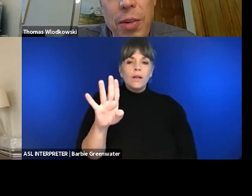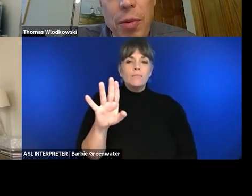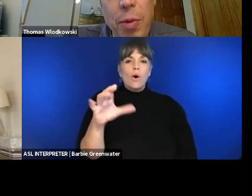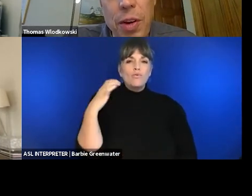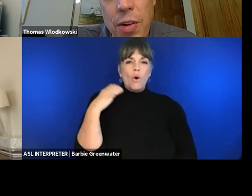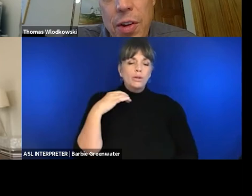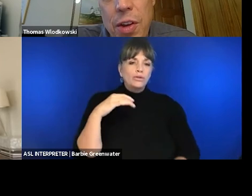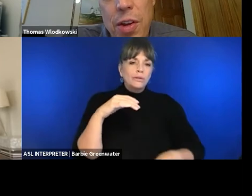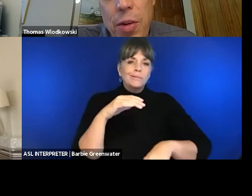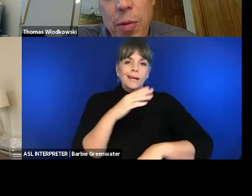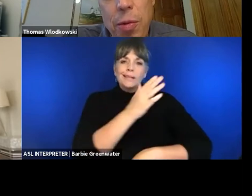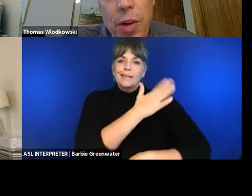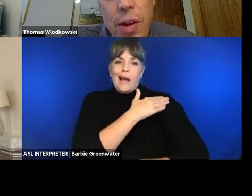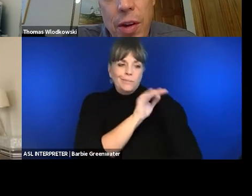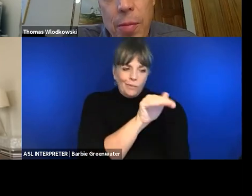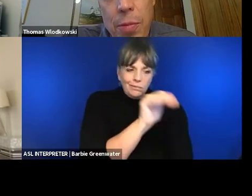medal winner,